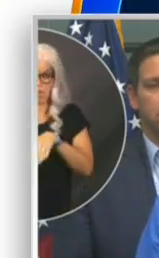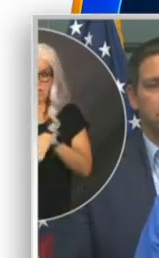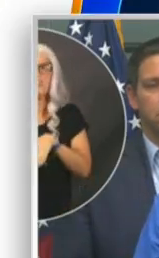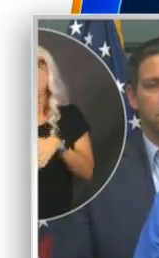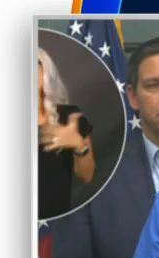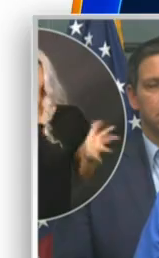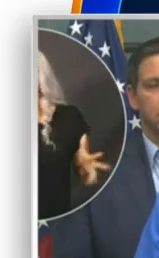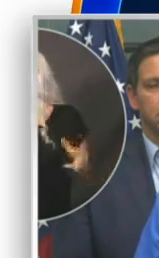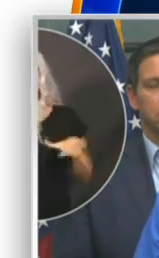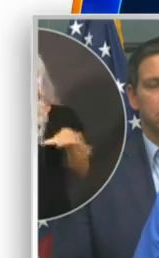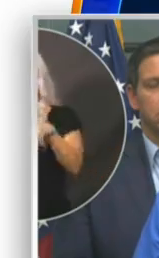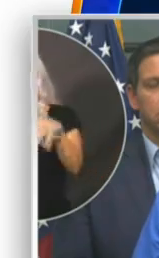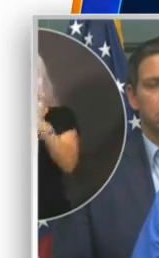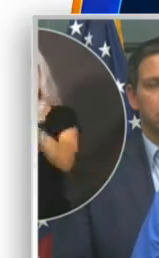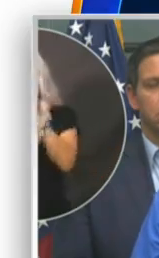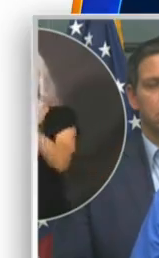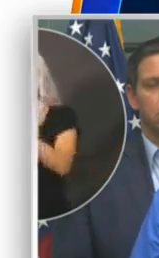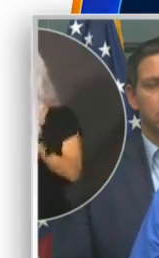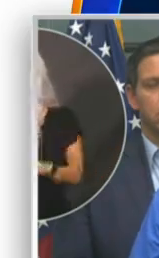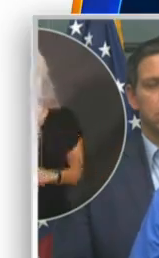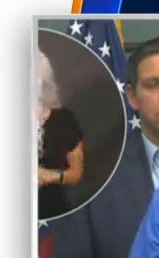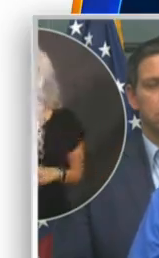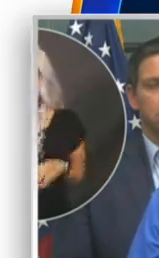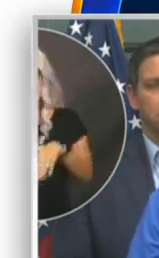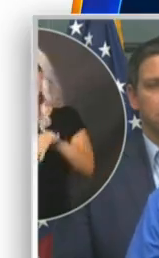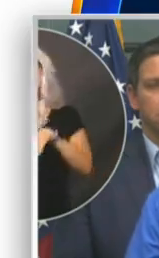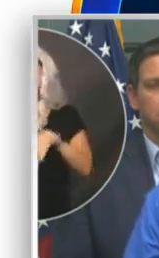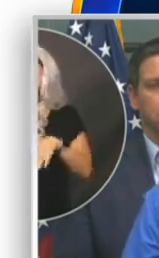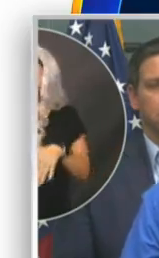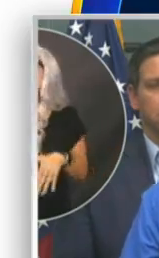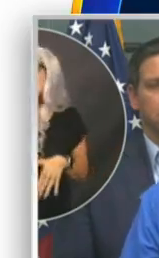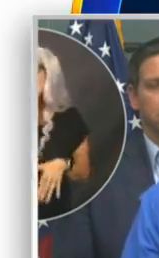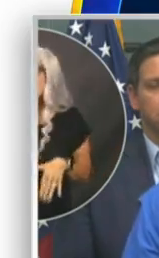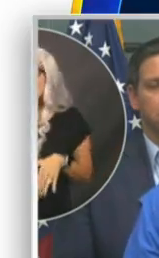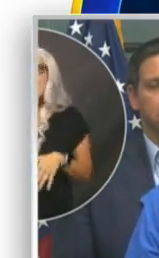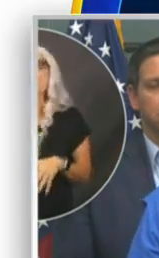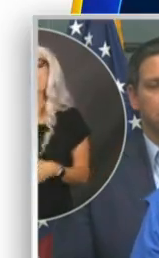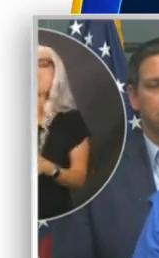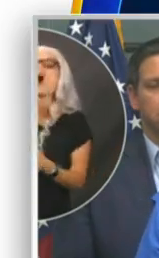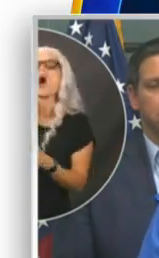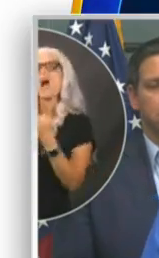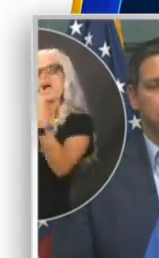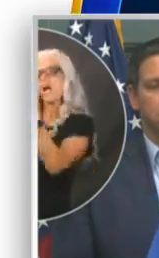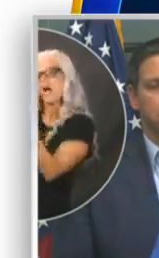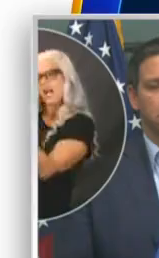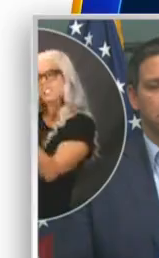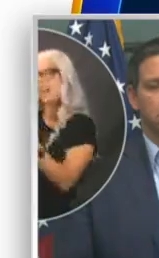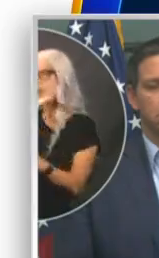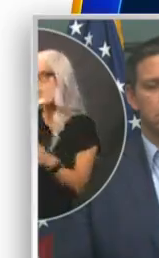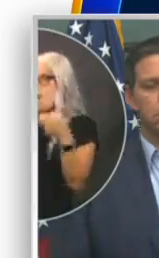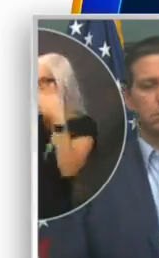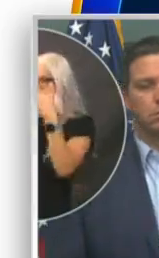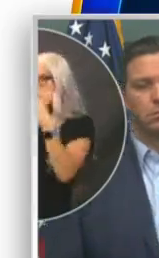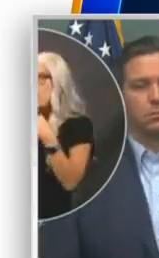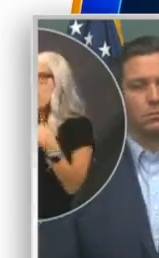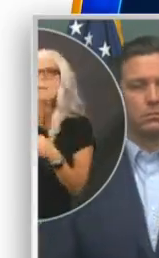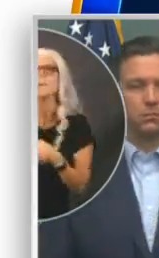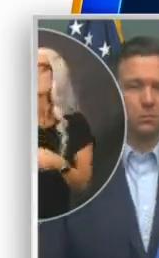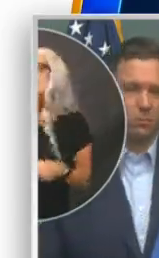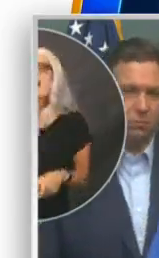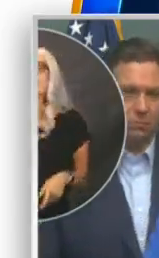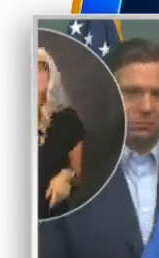your service provider, not 911, for power restoration. You can also keep